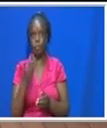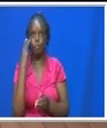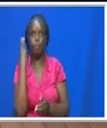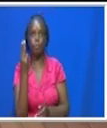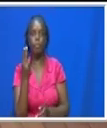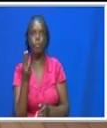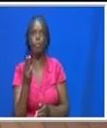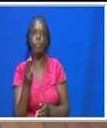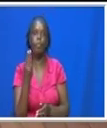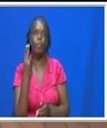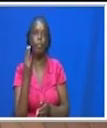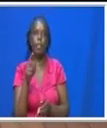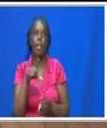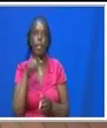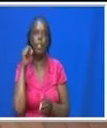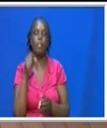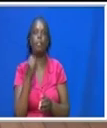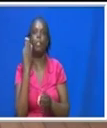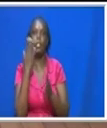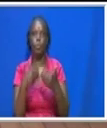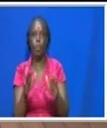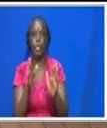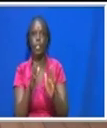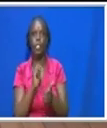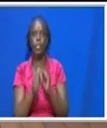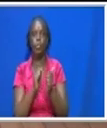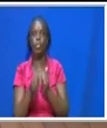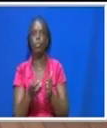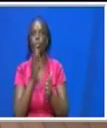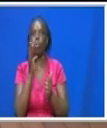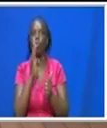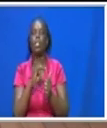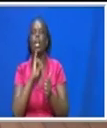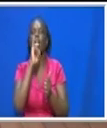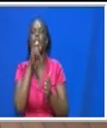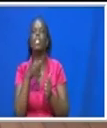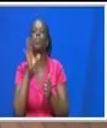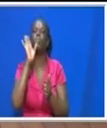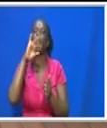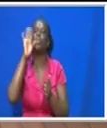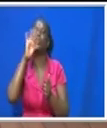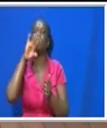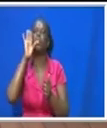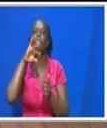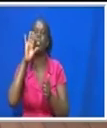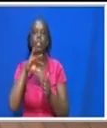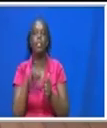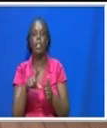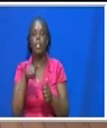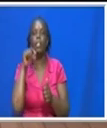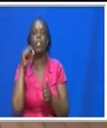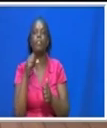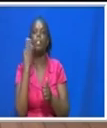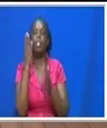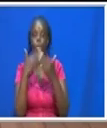question is, identify 3 ways through which water is polluted. Identify